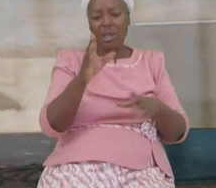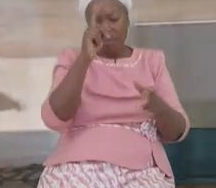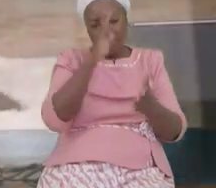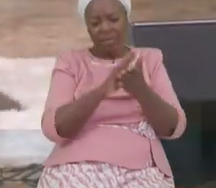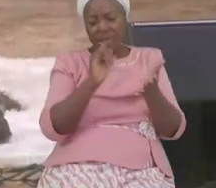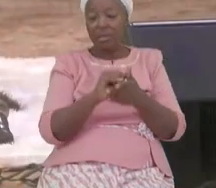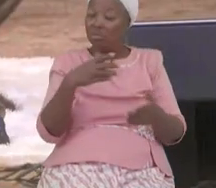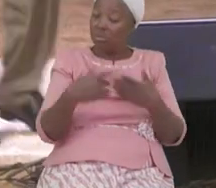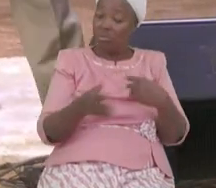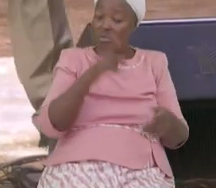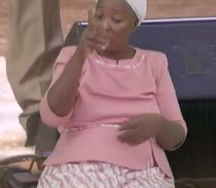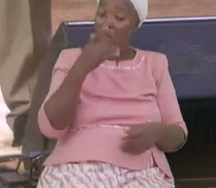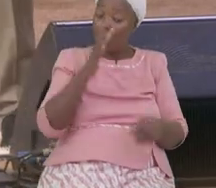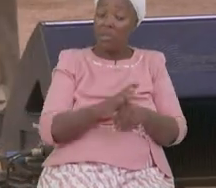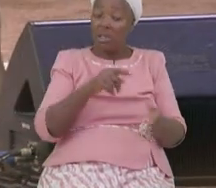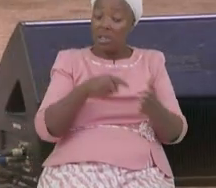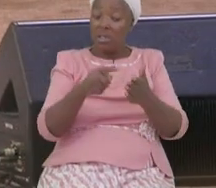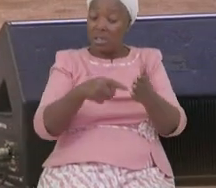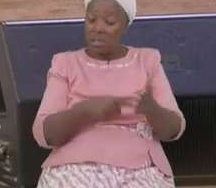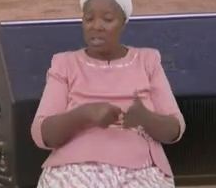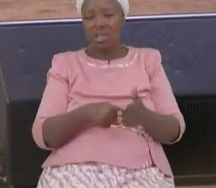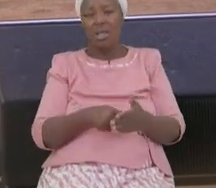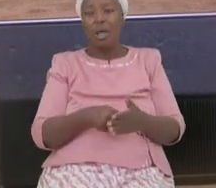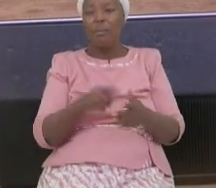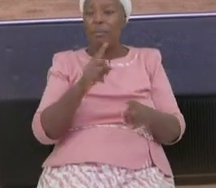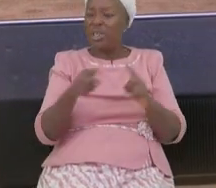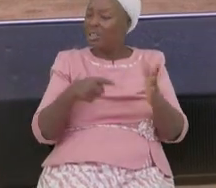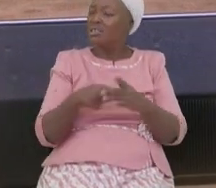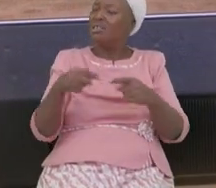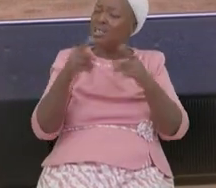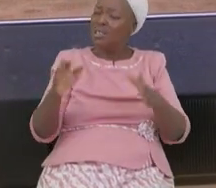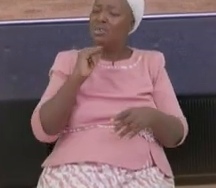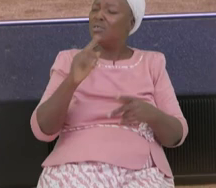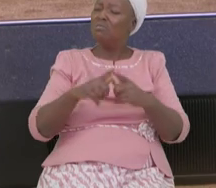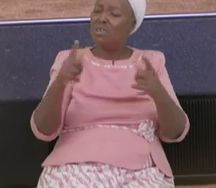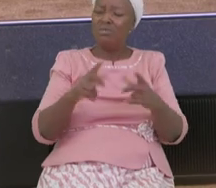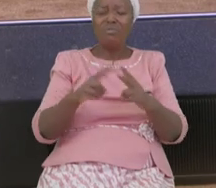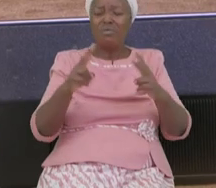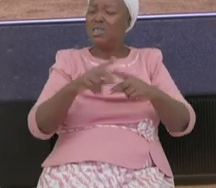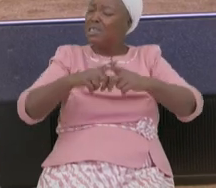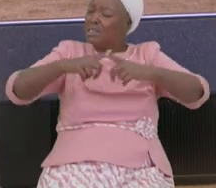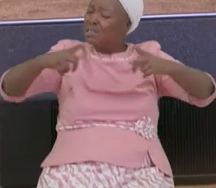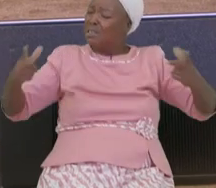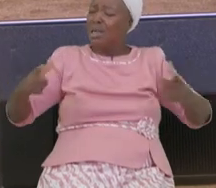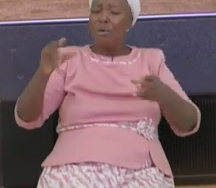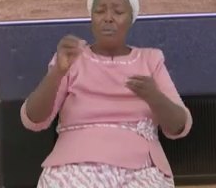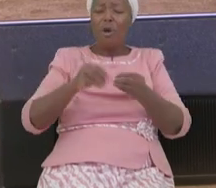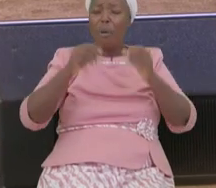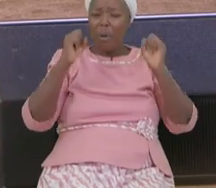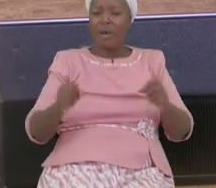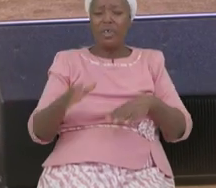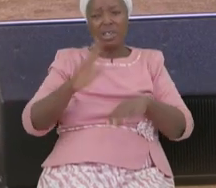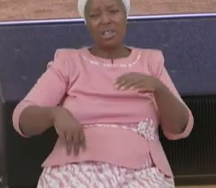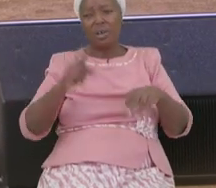promises this, although God promises that, but this enemy is so greater, more powerful than God. Even if